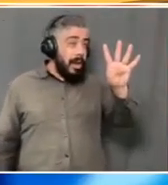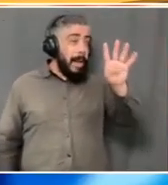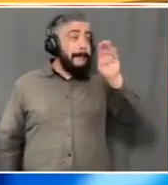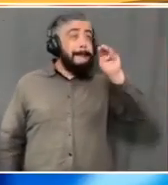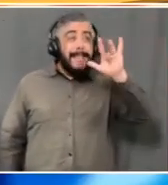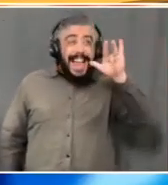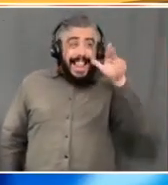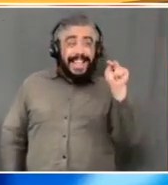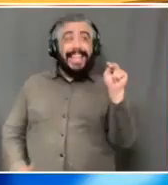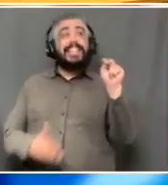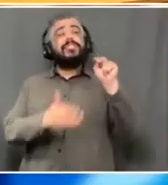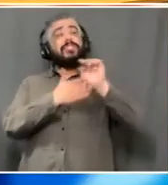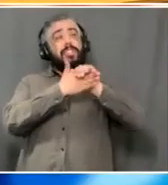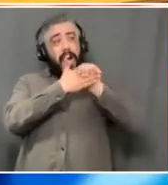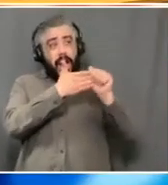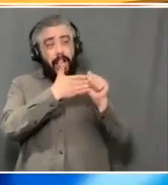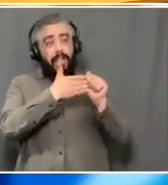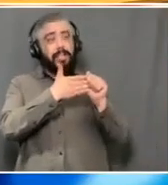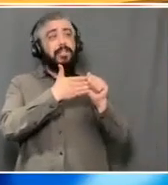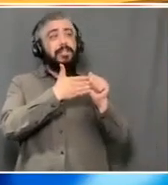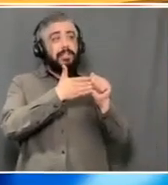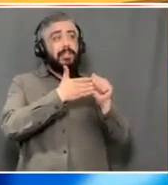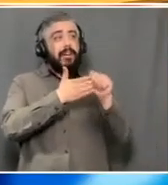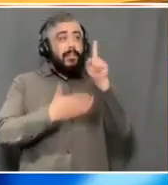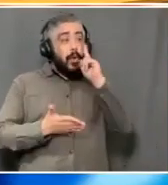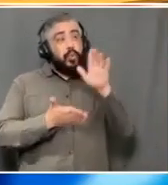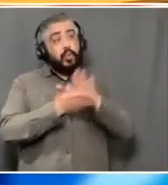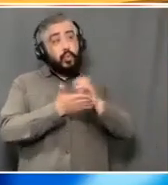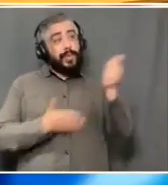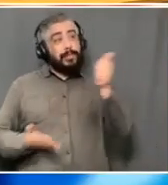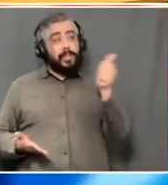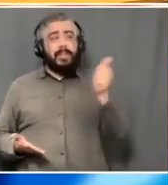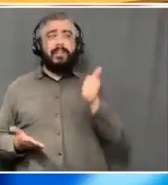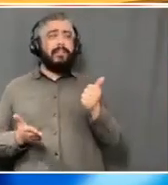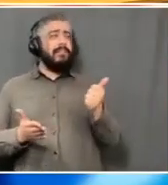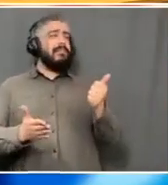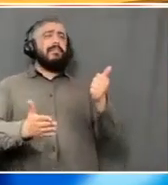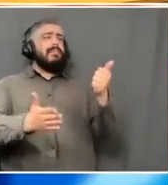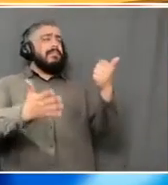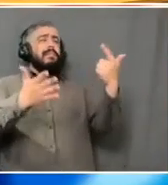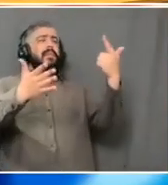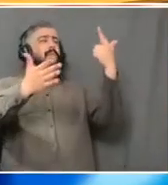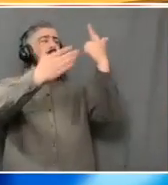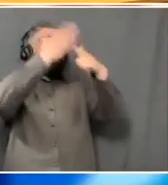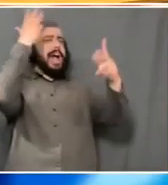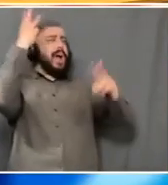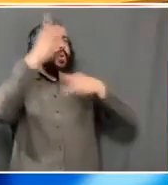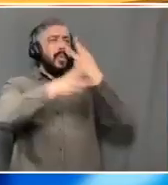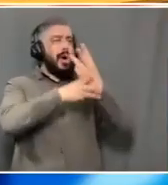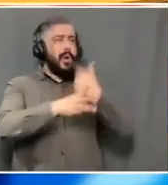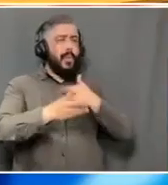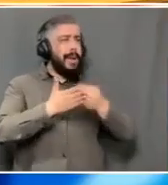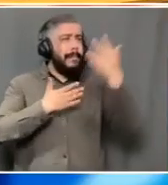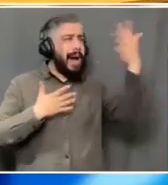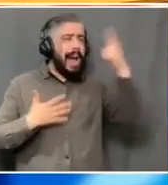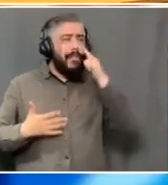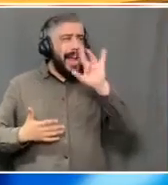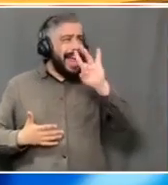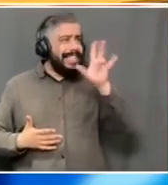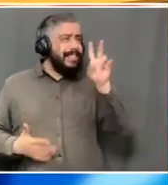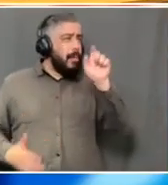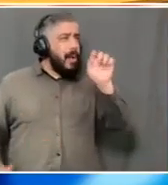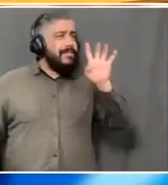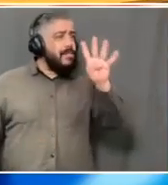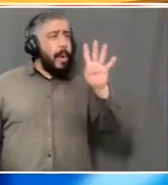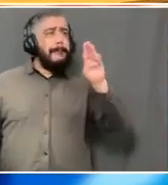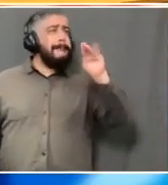million in school transportation. What in the world are we buying for $87.4